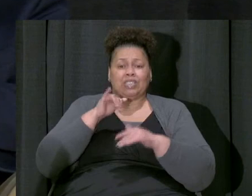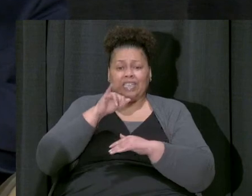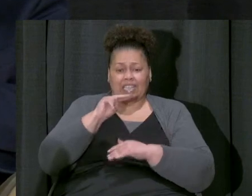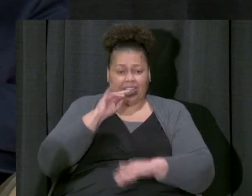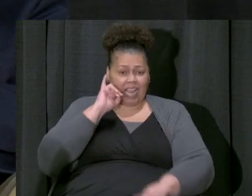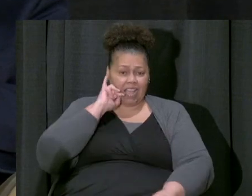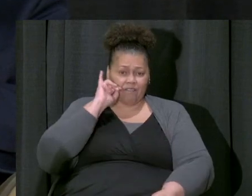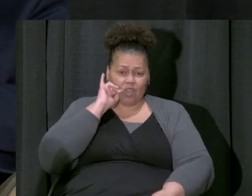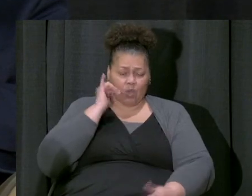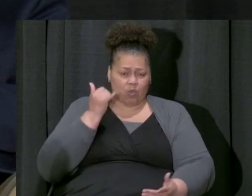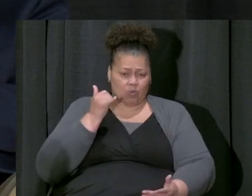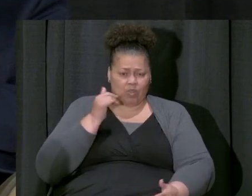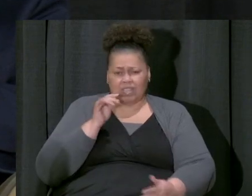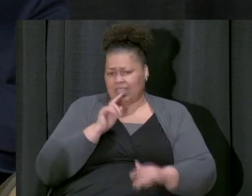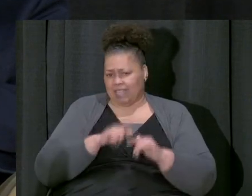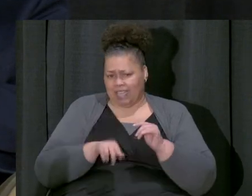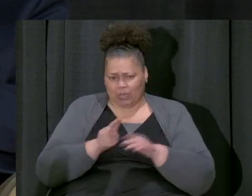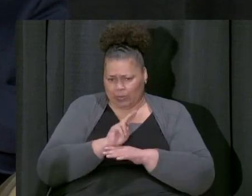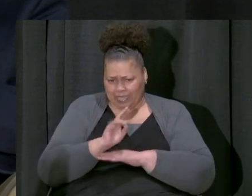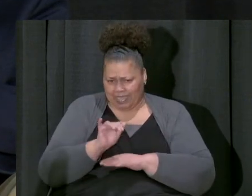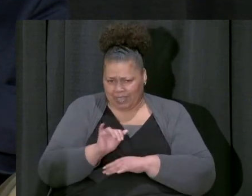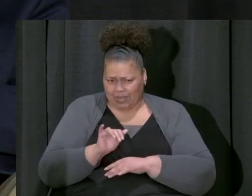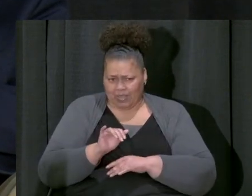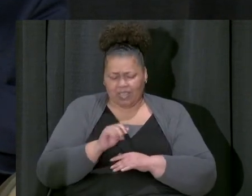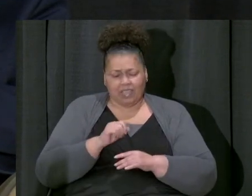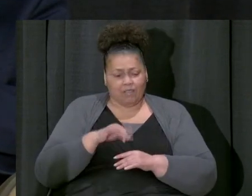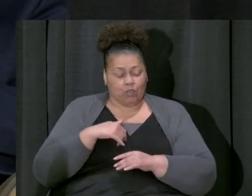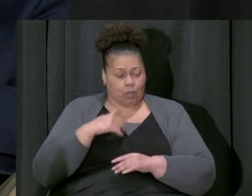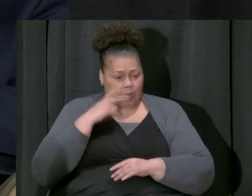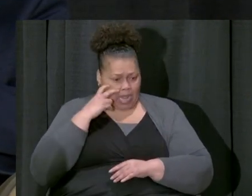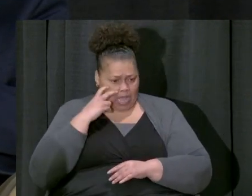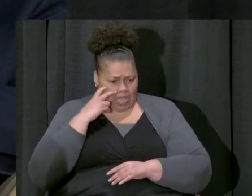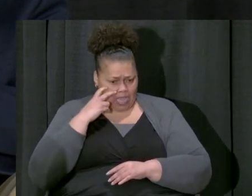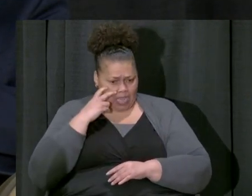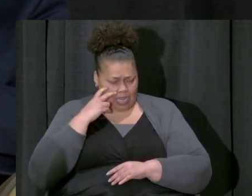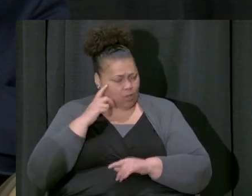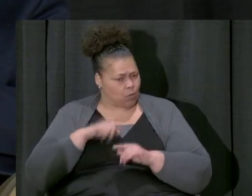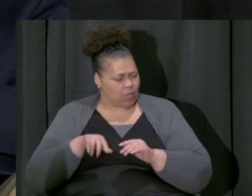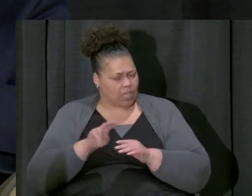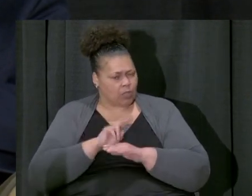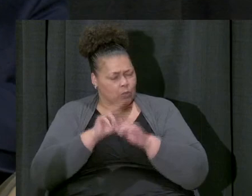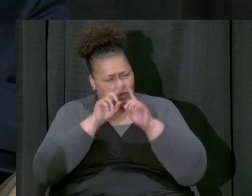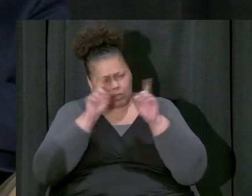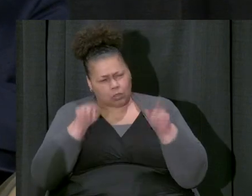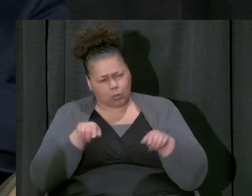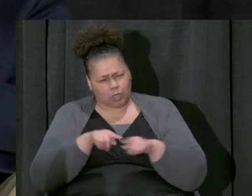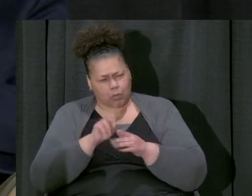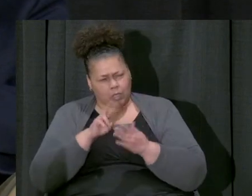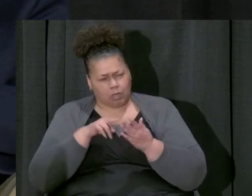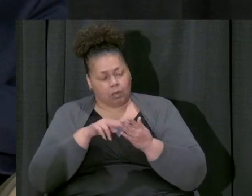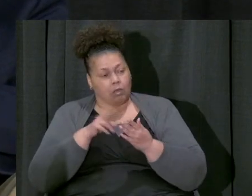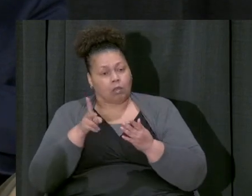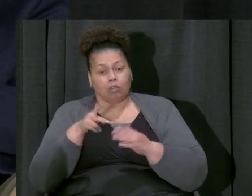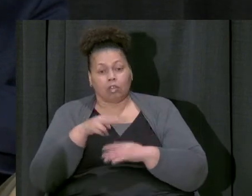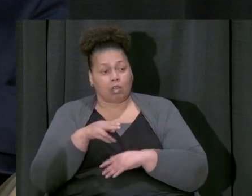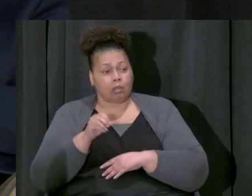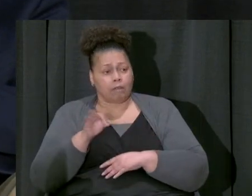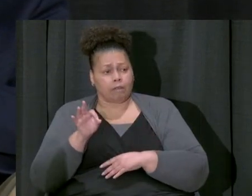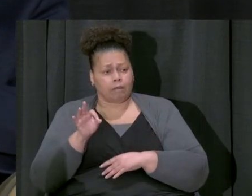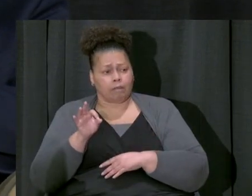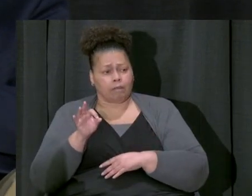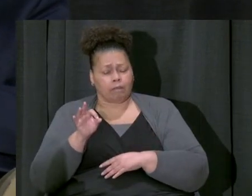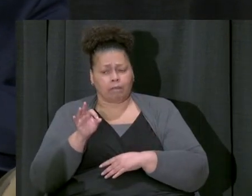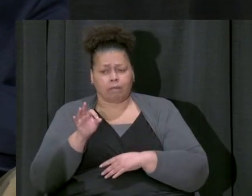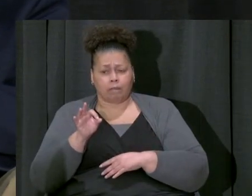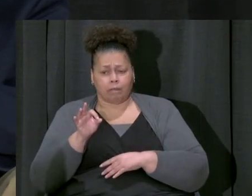And think about it. You're blind, and you can't use a screen reader. You're cut off. Yeah. But I think